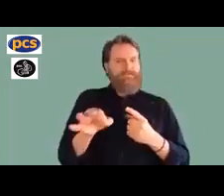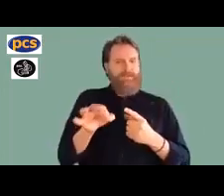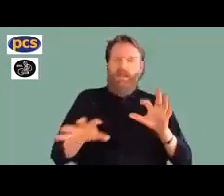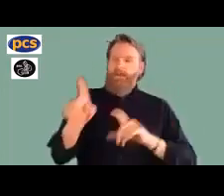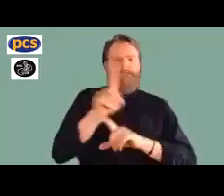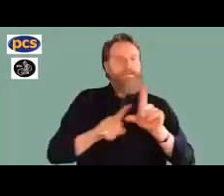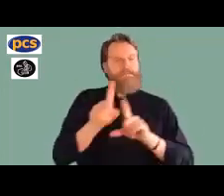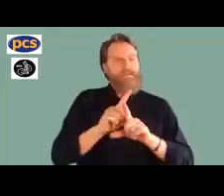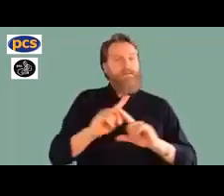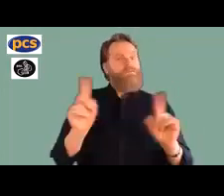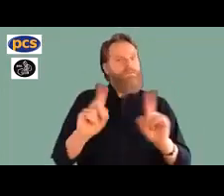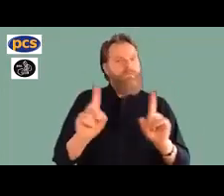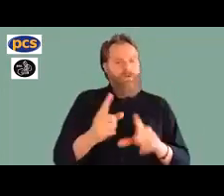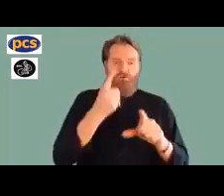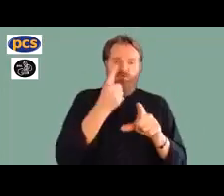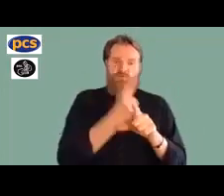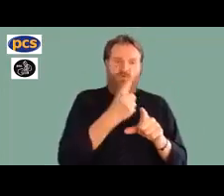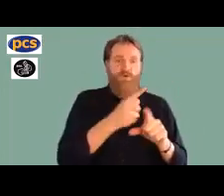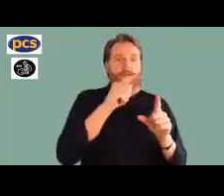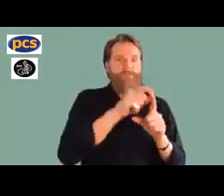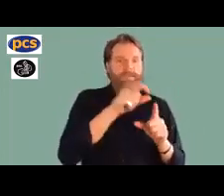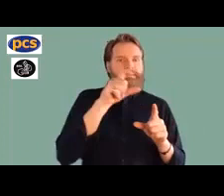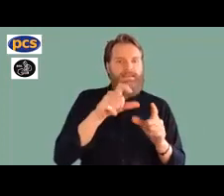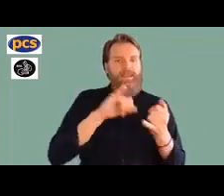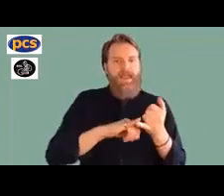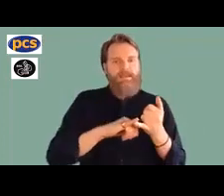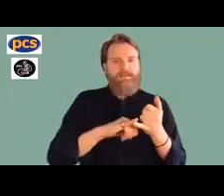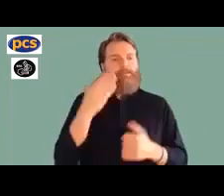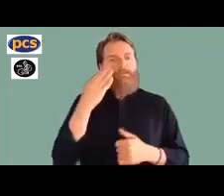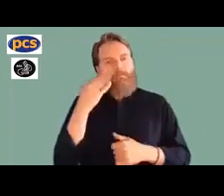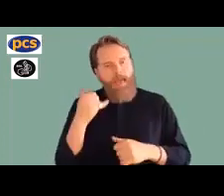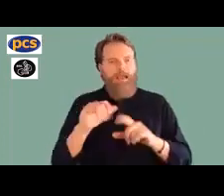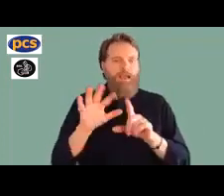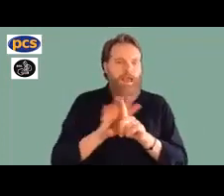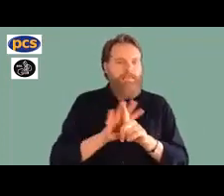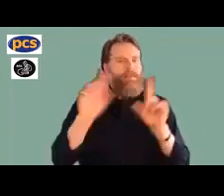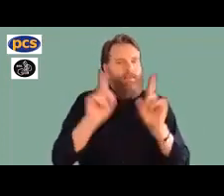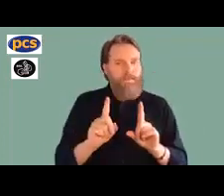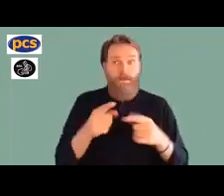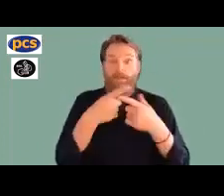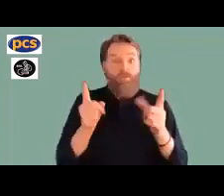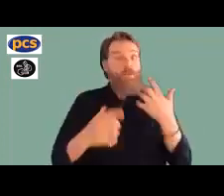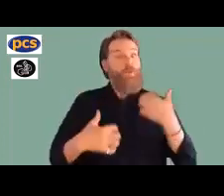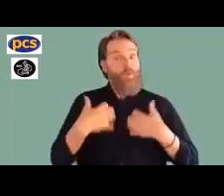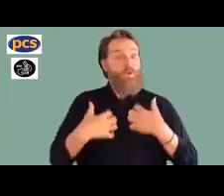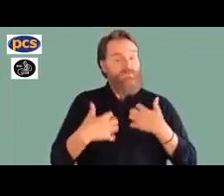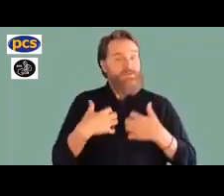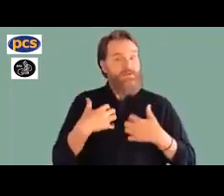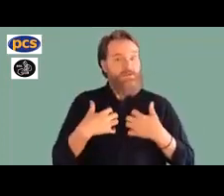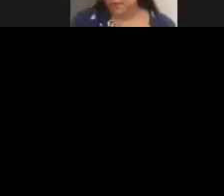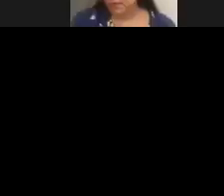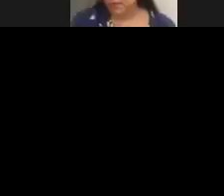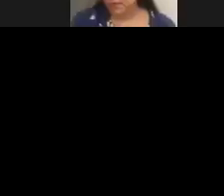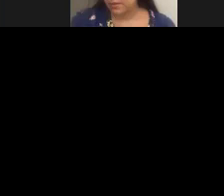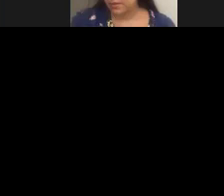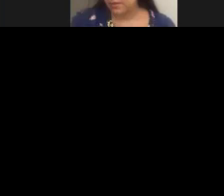to PCS BAME members and those who are interested in some of the issues. And I'm quite happy, obviously, to listen and